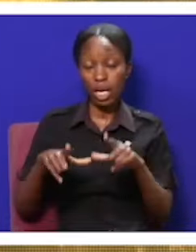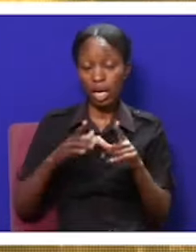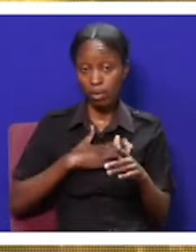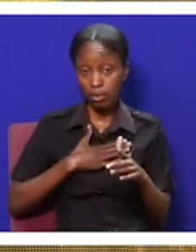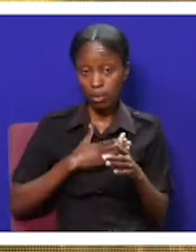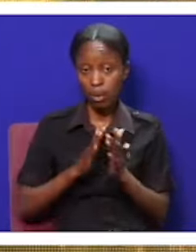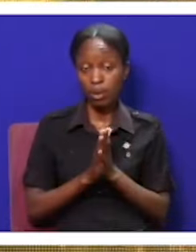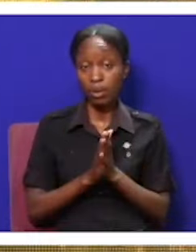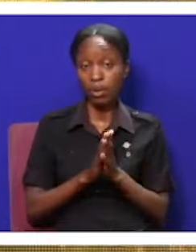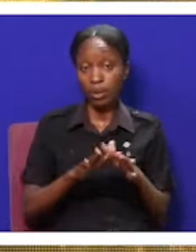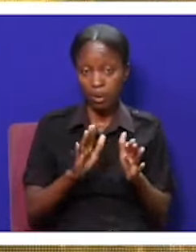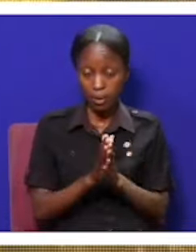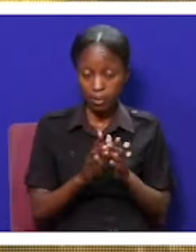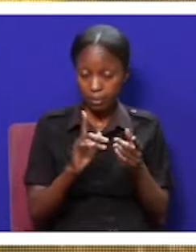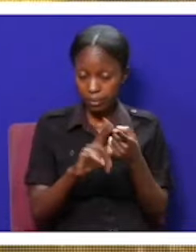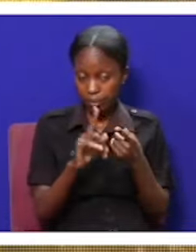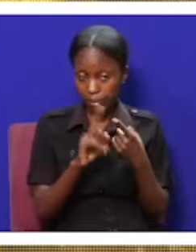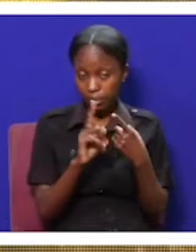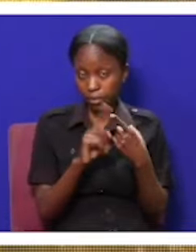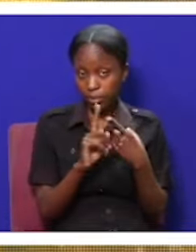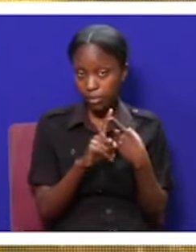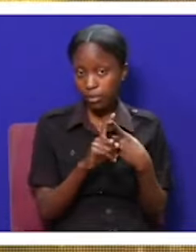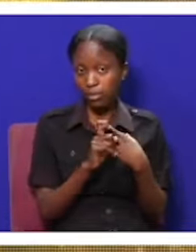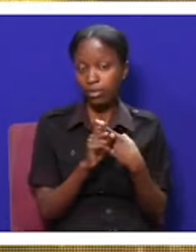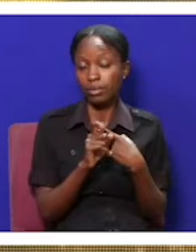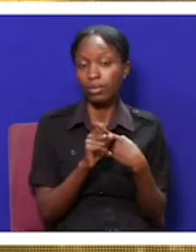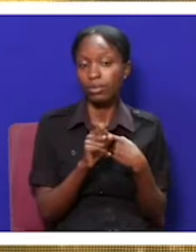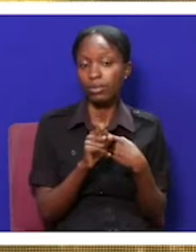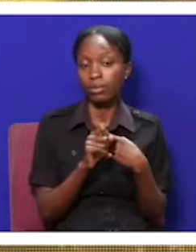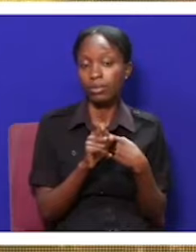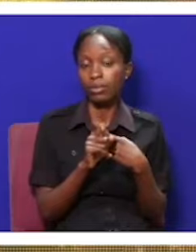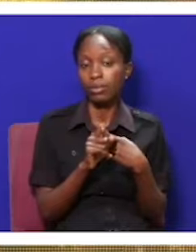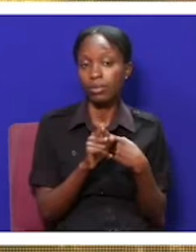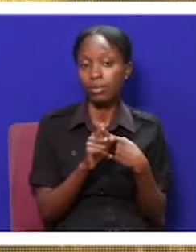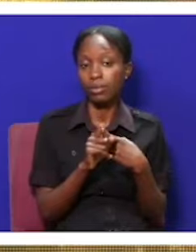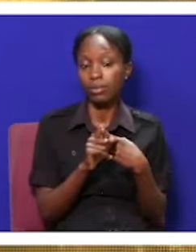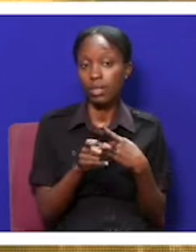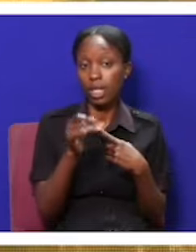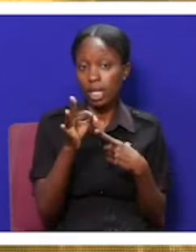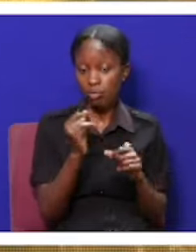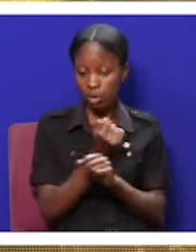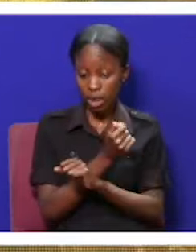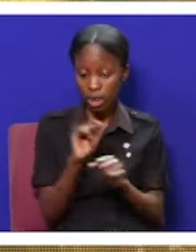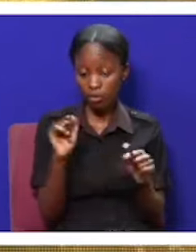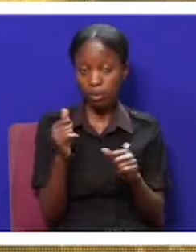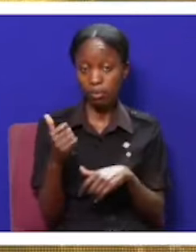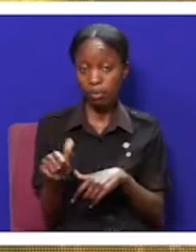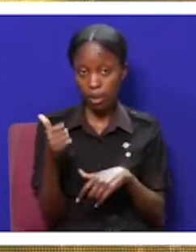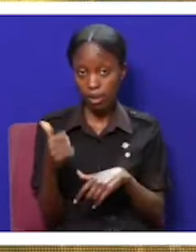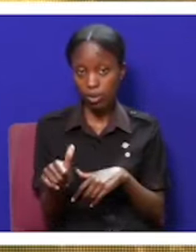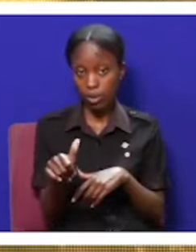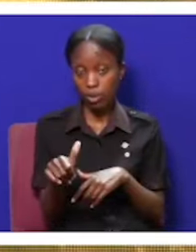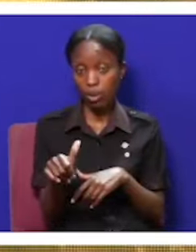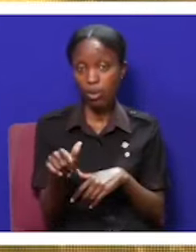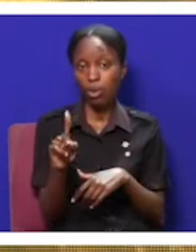quickly, of how we are going to apply it. One, if you haven't received Jesus, one thing that you